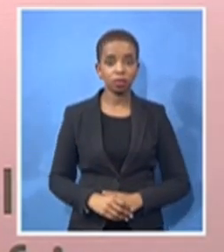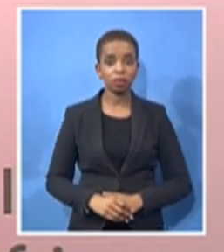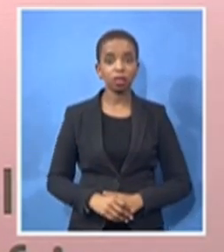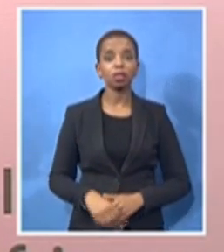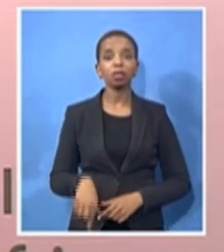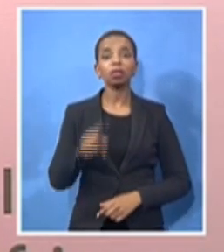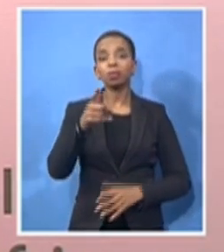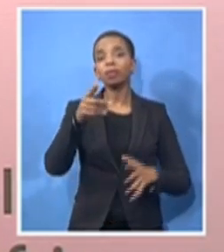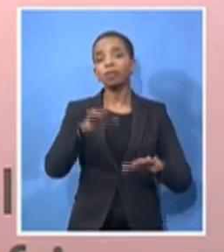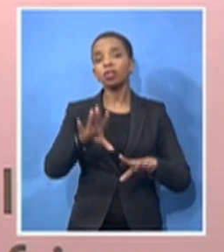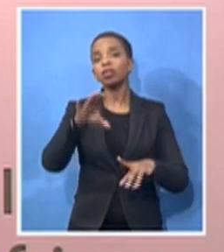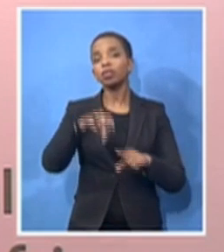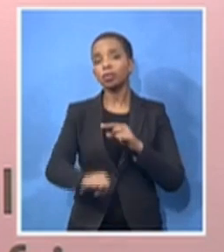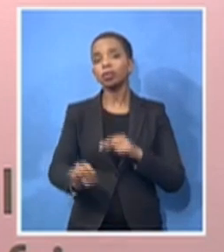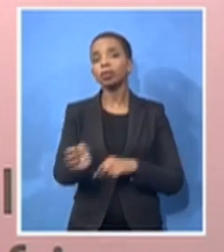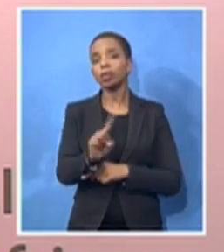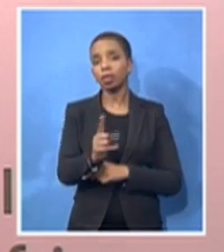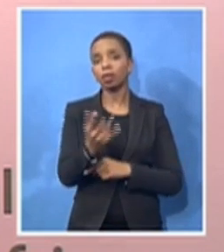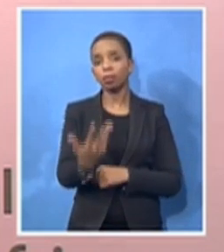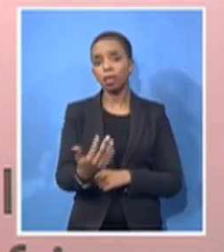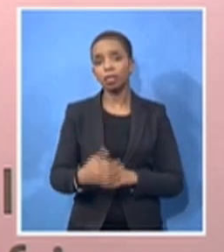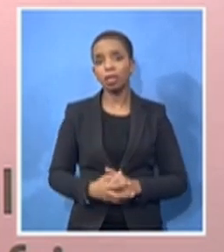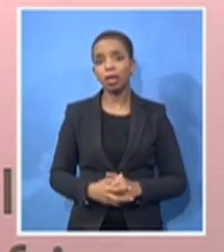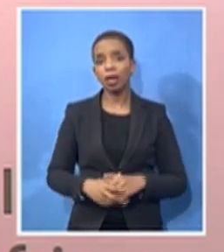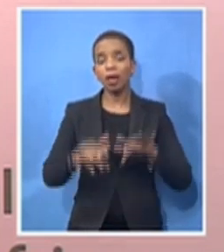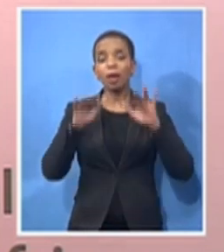world have stood up and said,